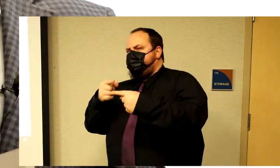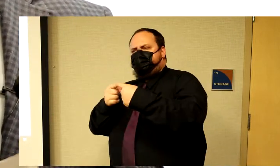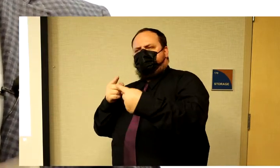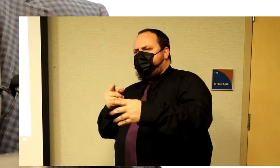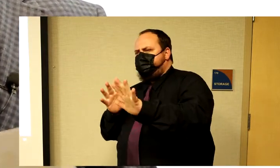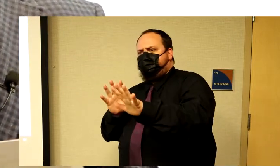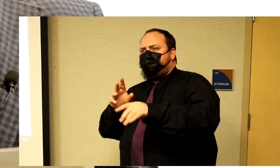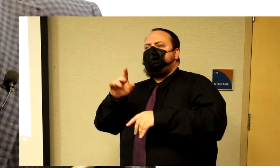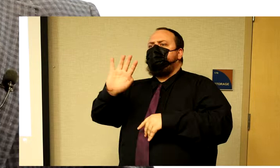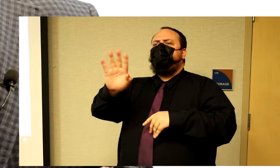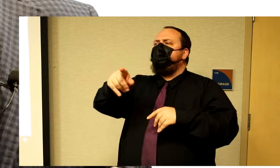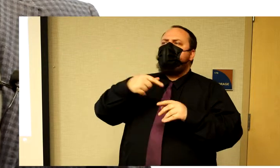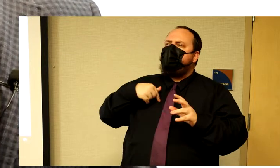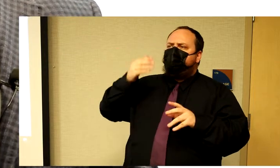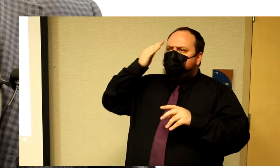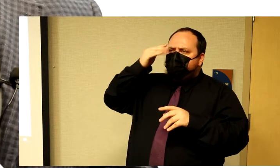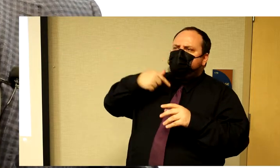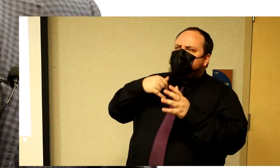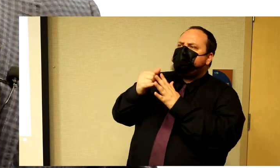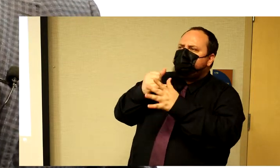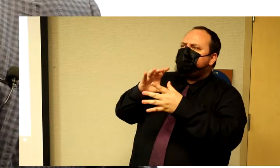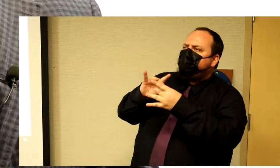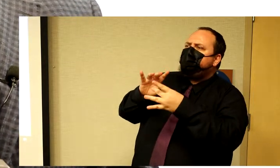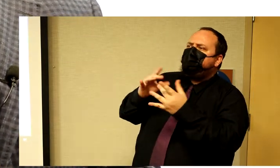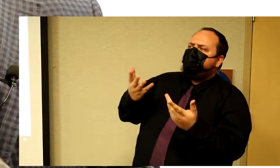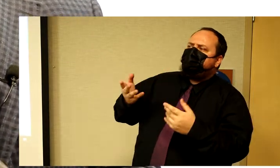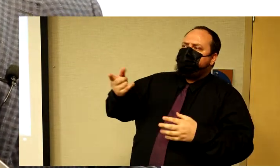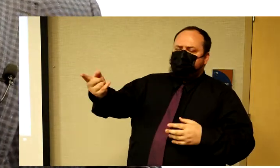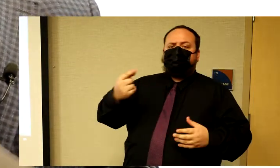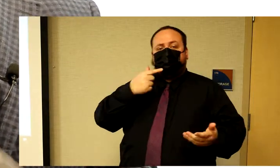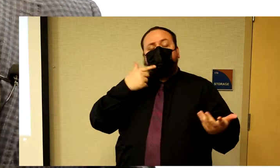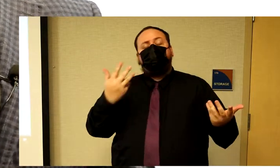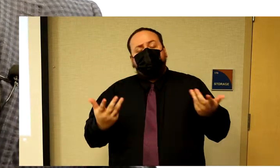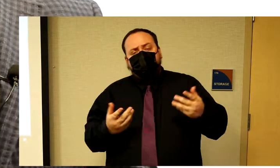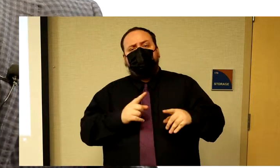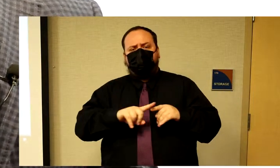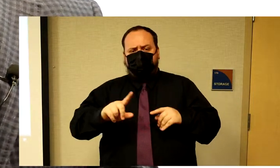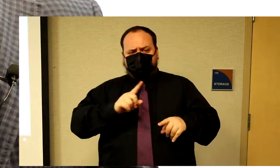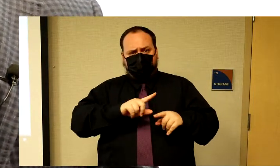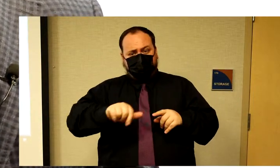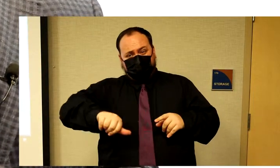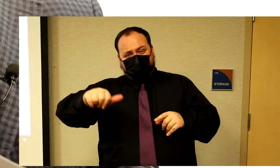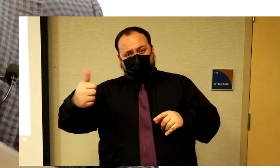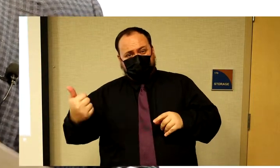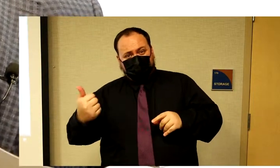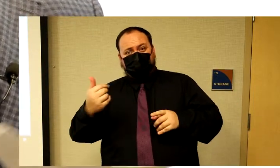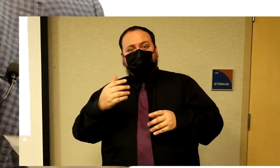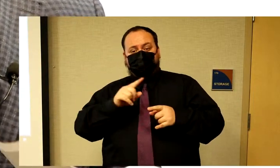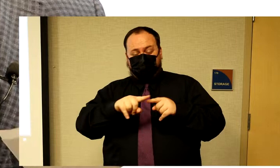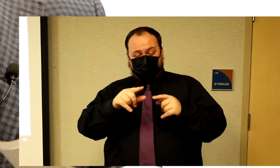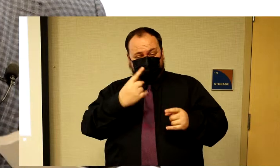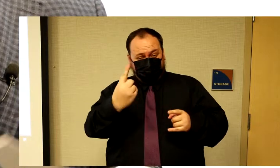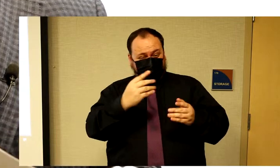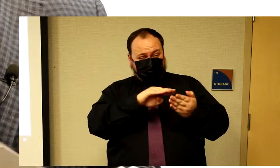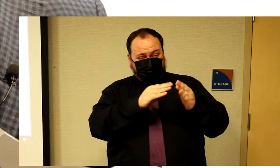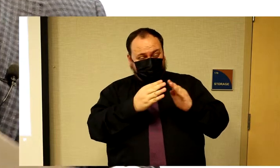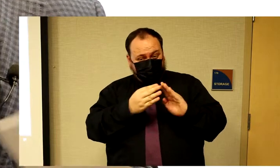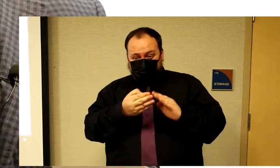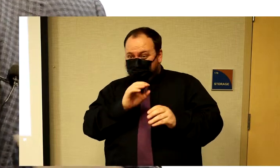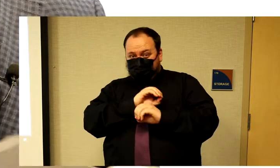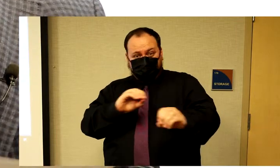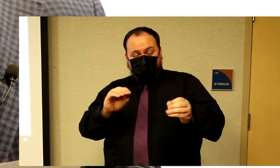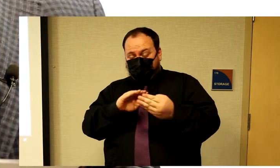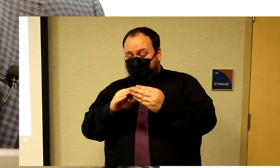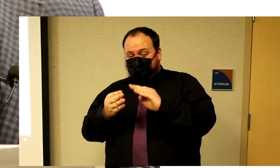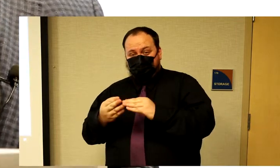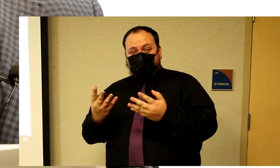give the other deal. And then the other thing is that, and no community ever wants to hear this, but there's also, well,